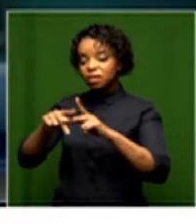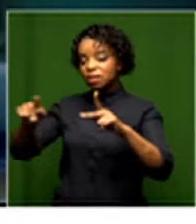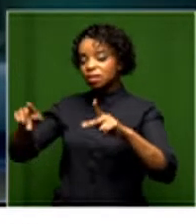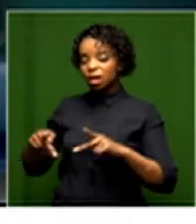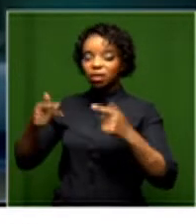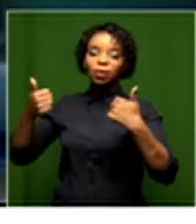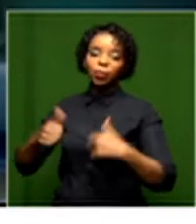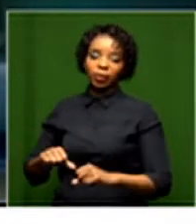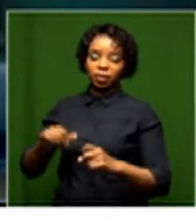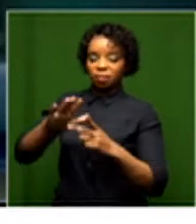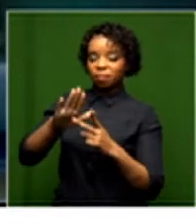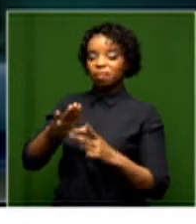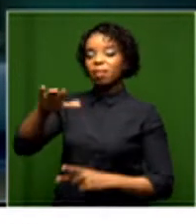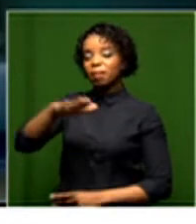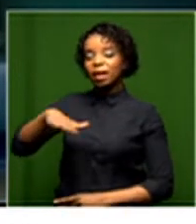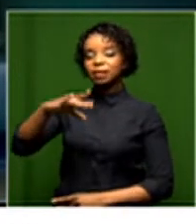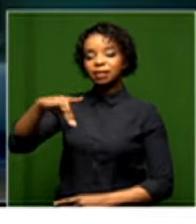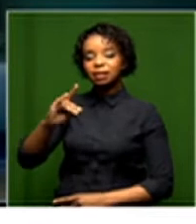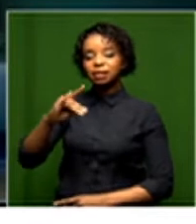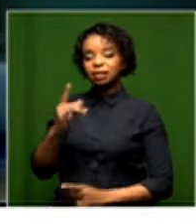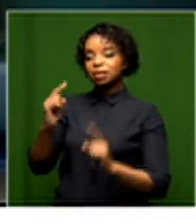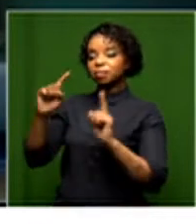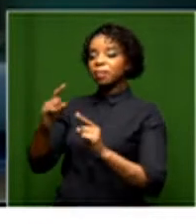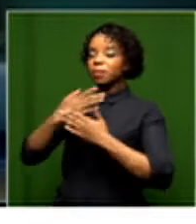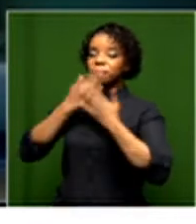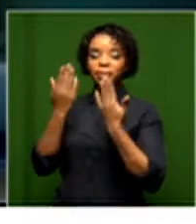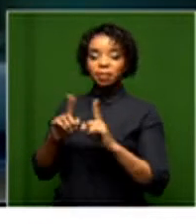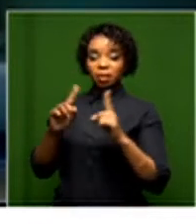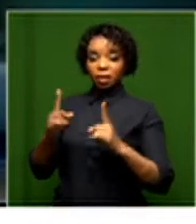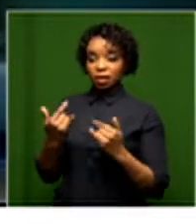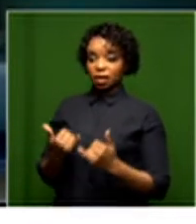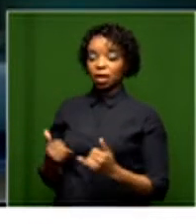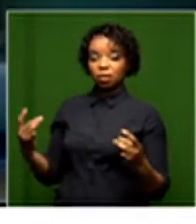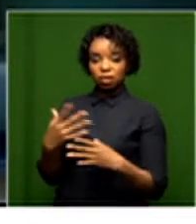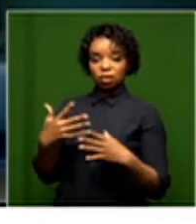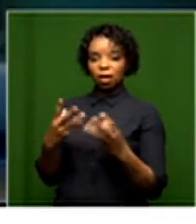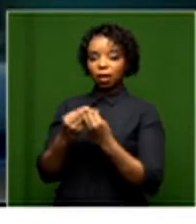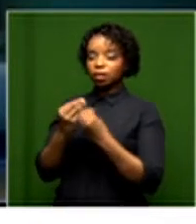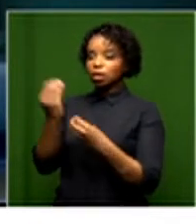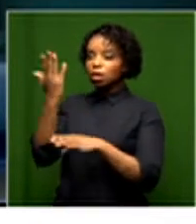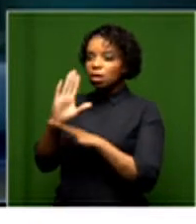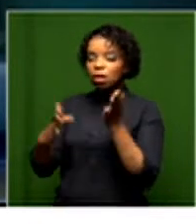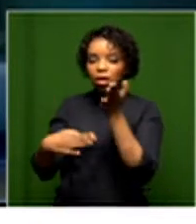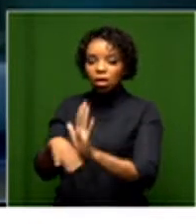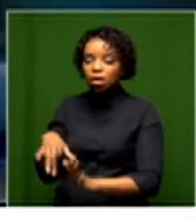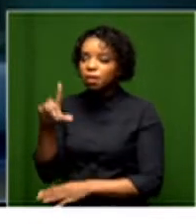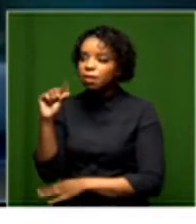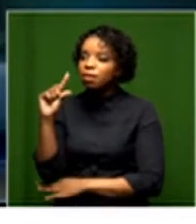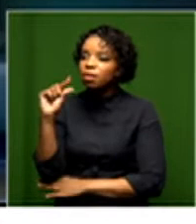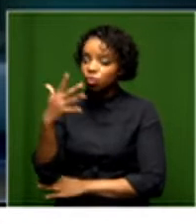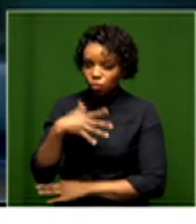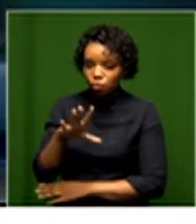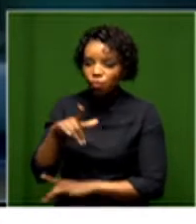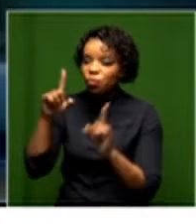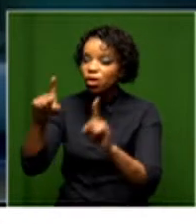zoological gardens and are quite awestruck by the images that we've been playing on the screens right now and may want to visit. So do